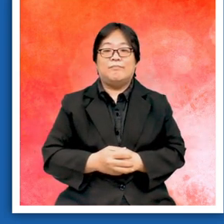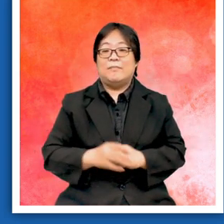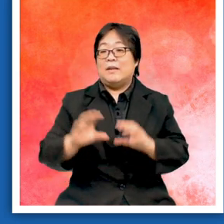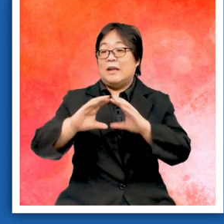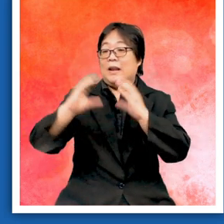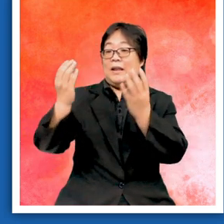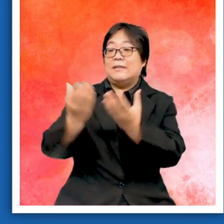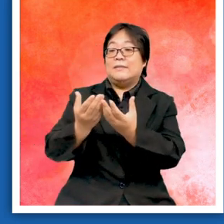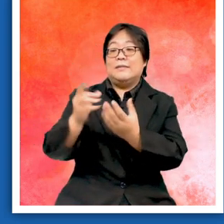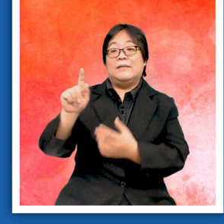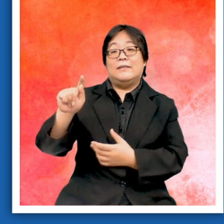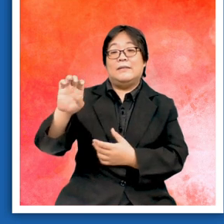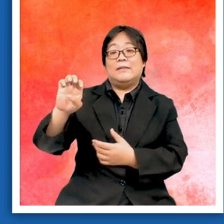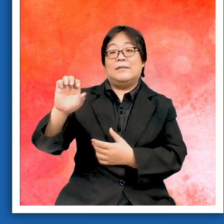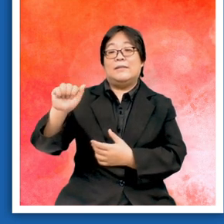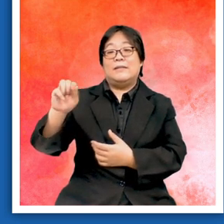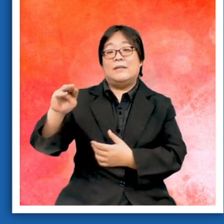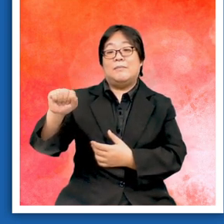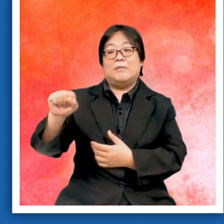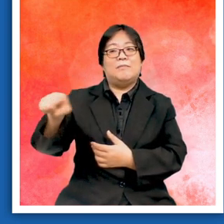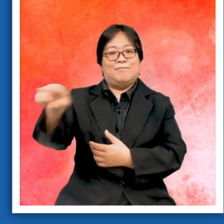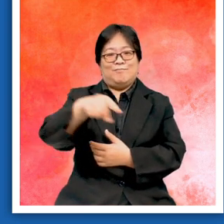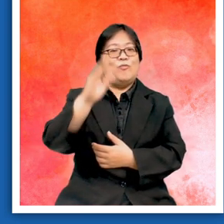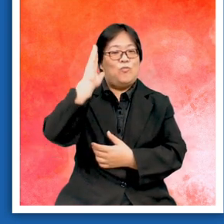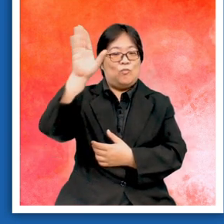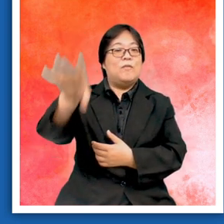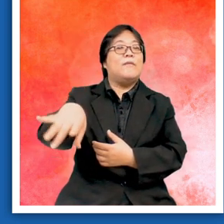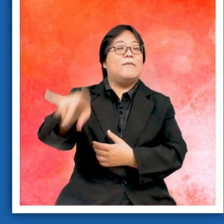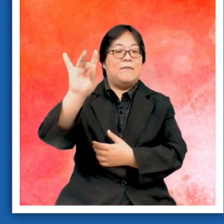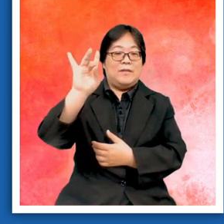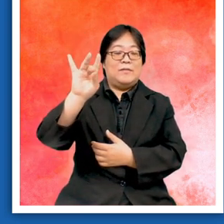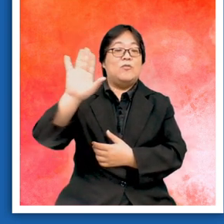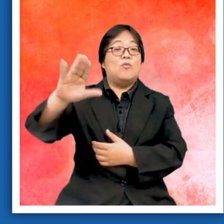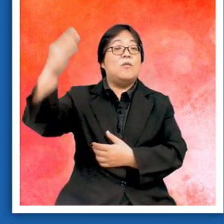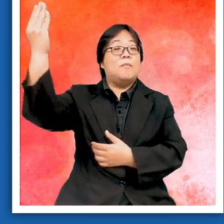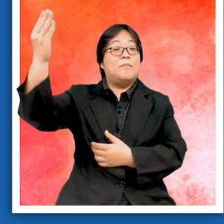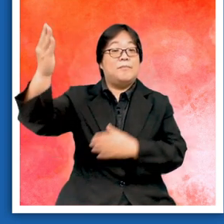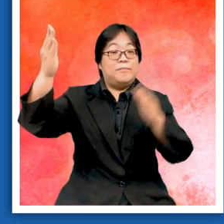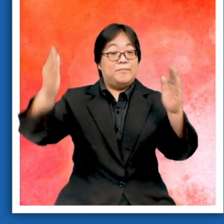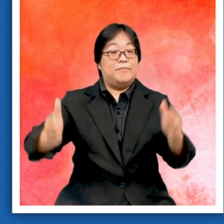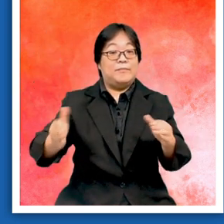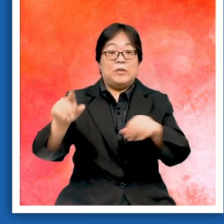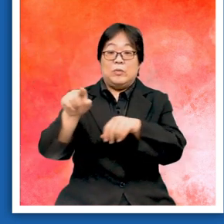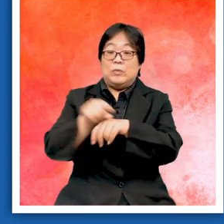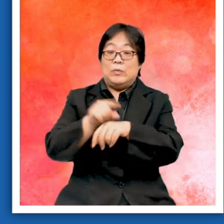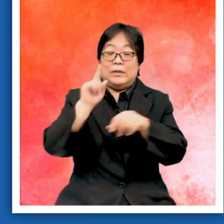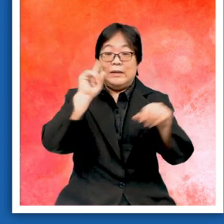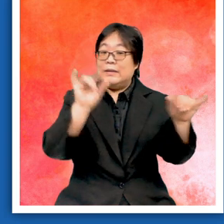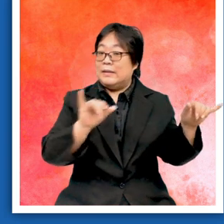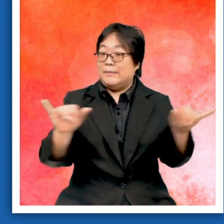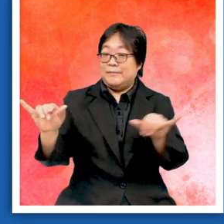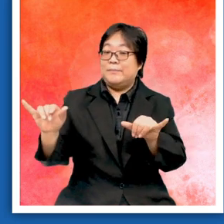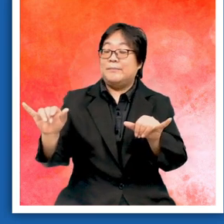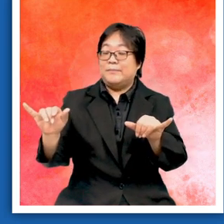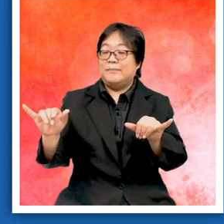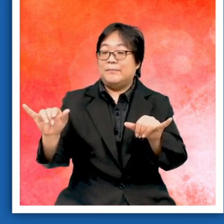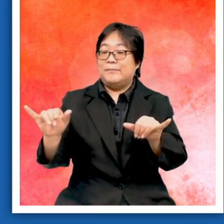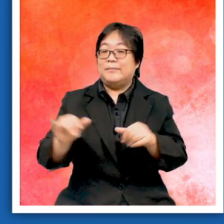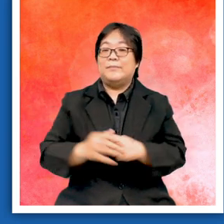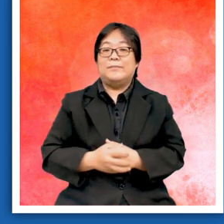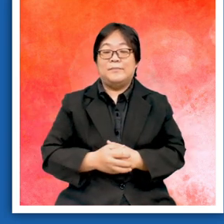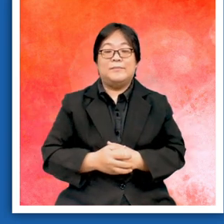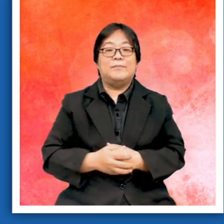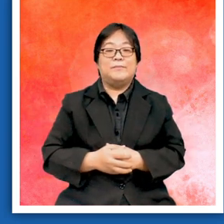class themes that you would find your lecturers using with you in